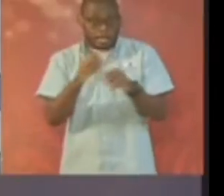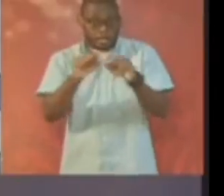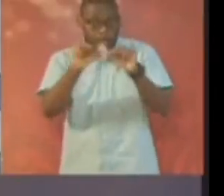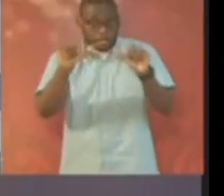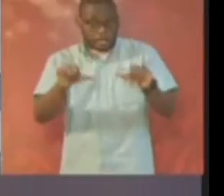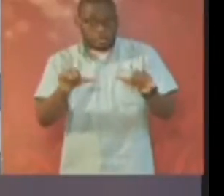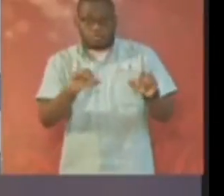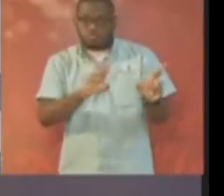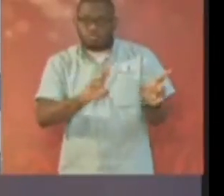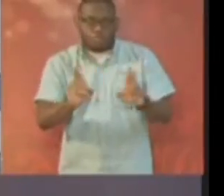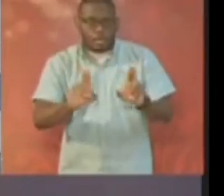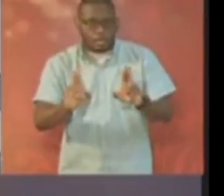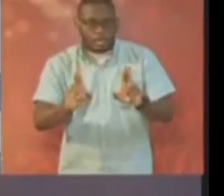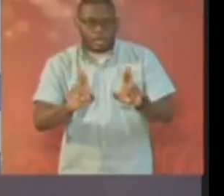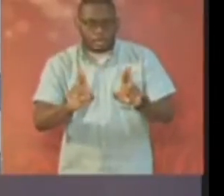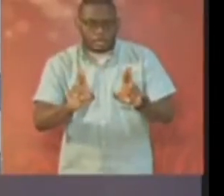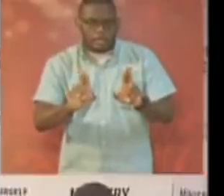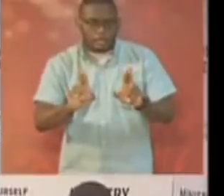time.